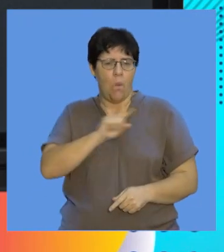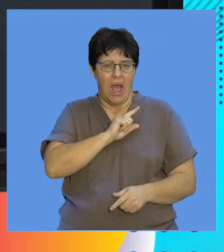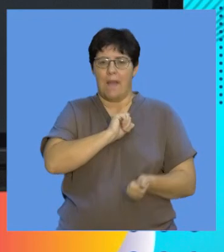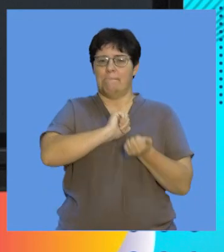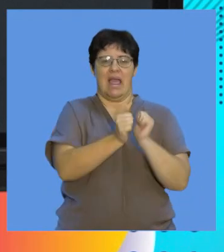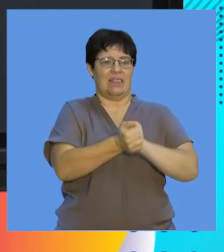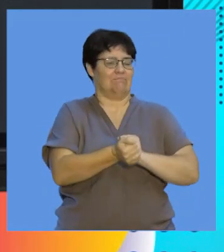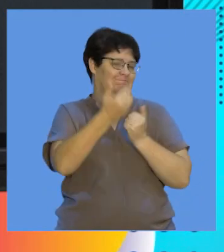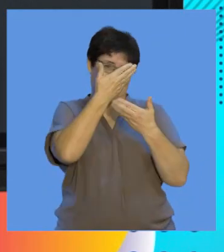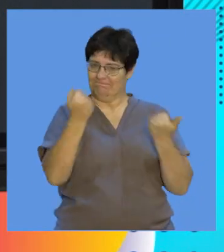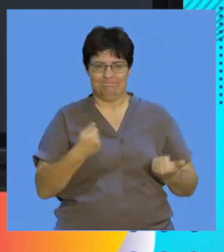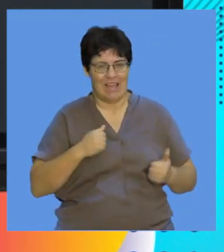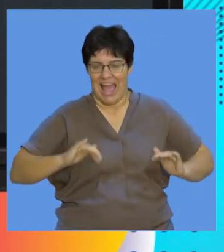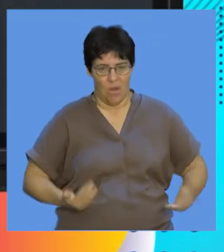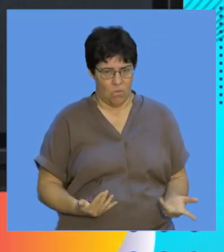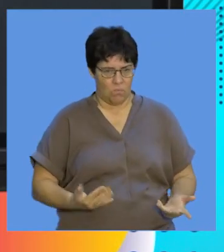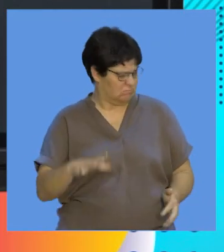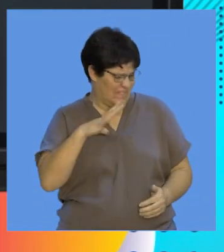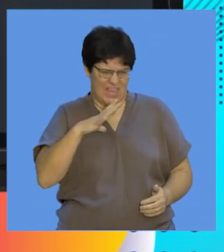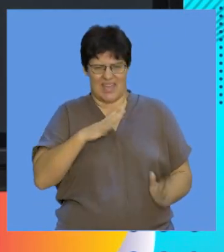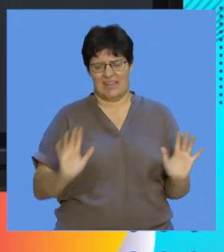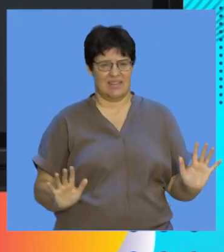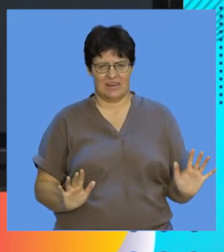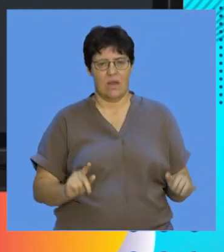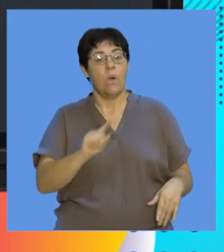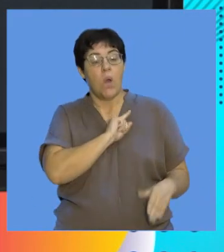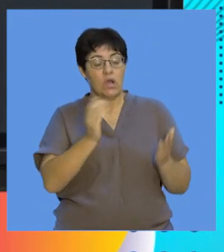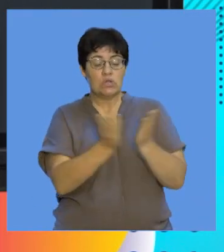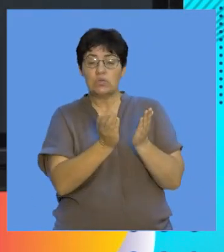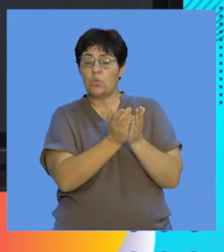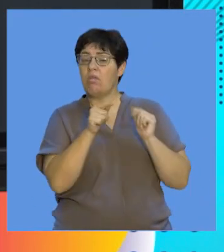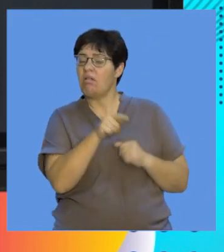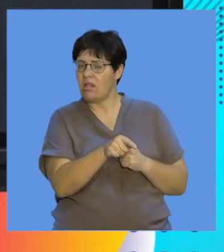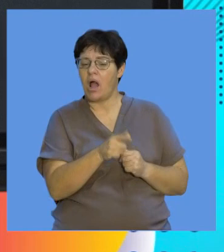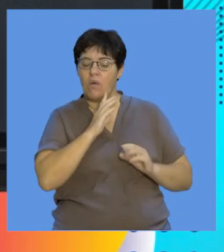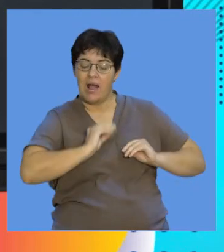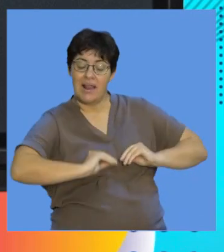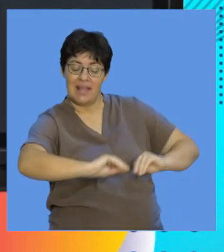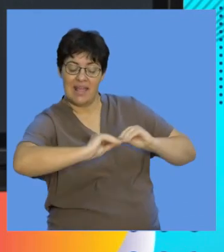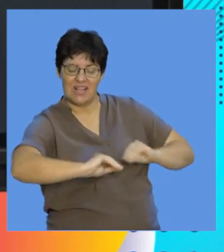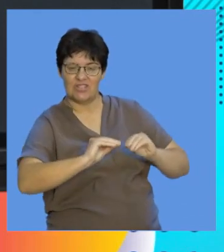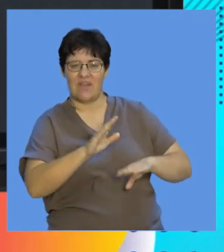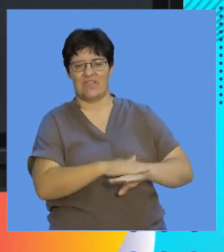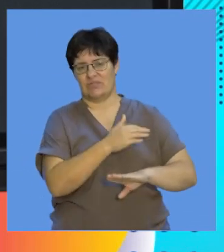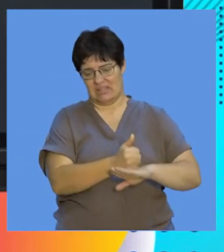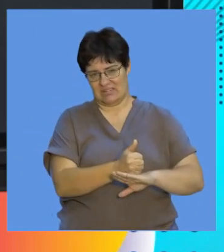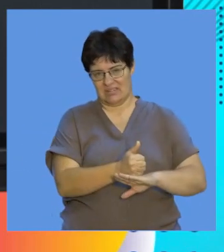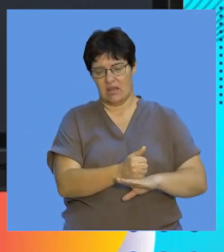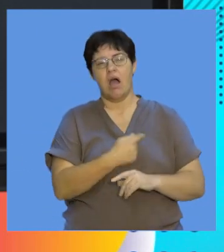the maths yet, okay? And that's fine, because at school level, we're trying to teach you the foundations. We're giving